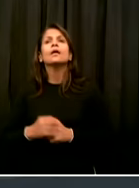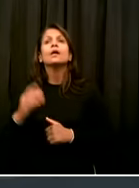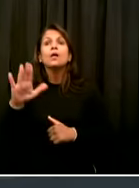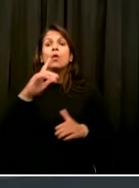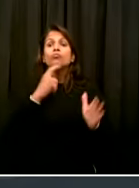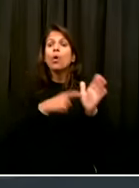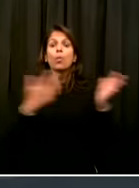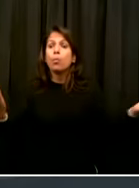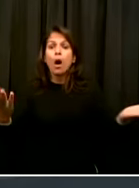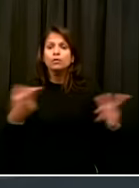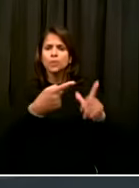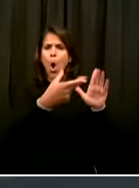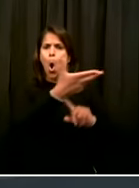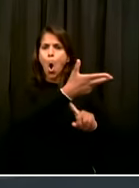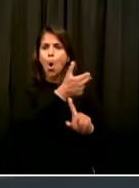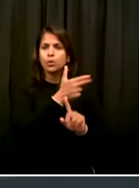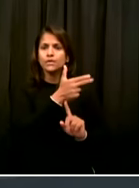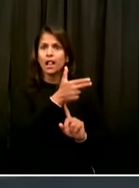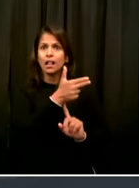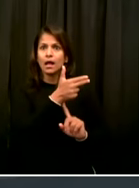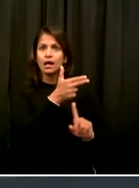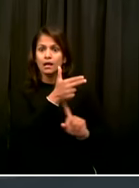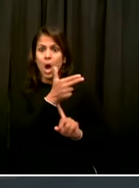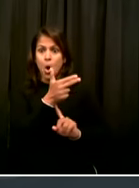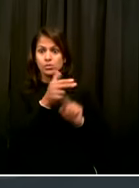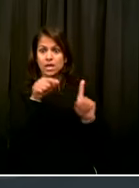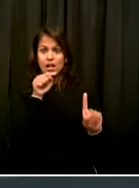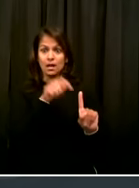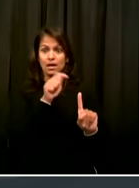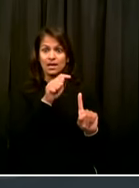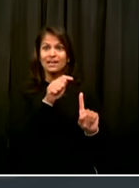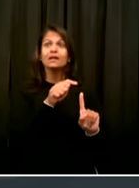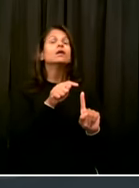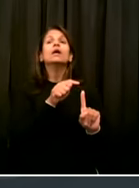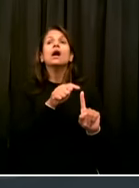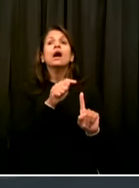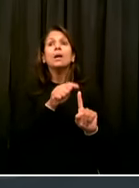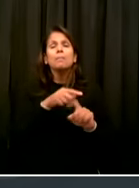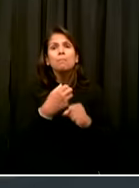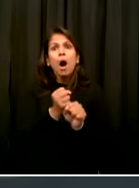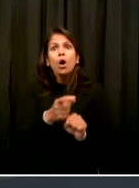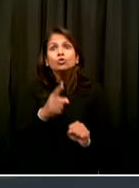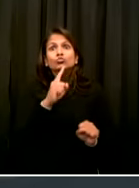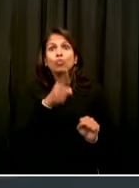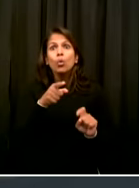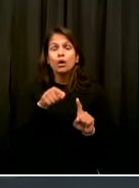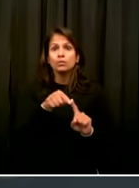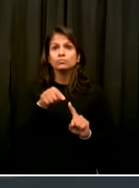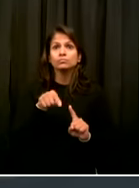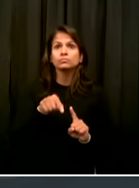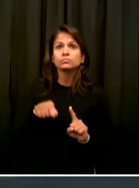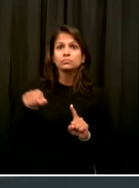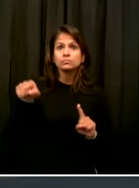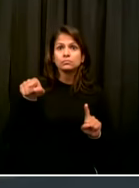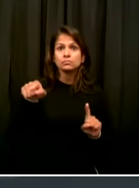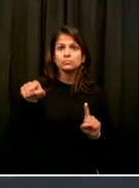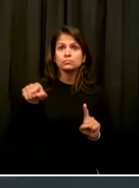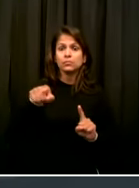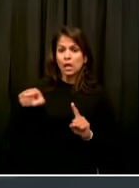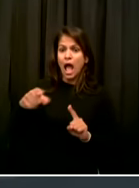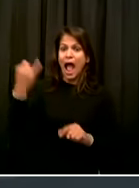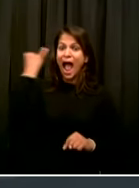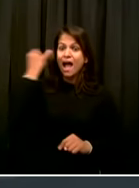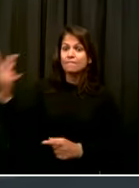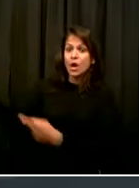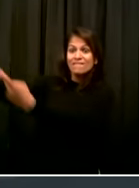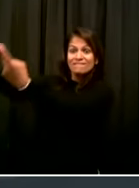before giving them access to their rooms. So I want to be very clear about this. Under this executive order that I'm about to sign, any hotel,